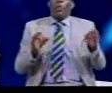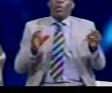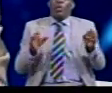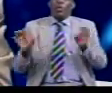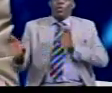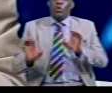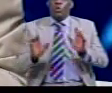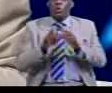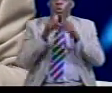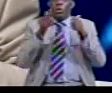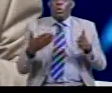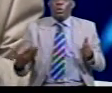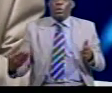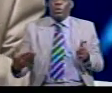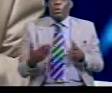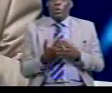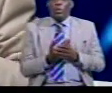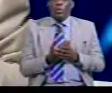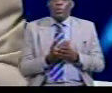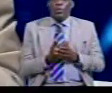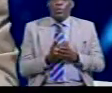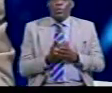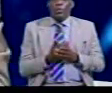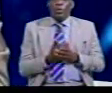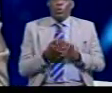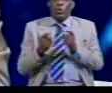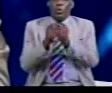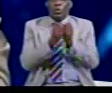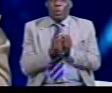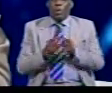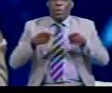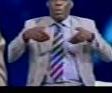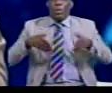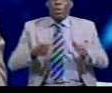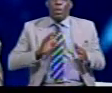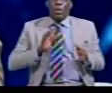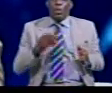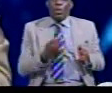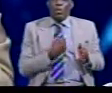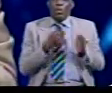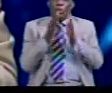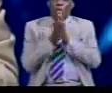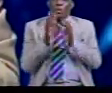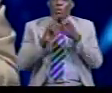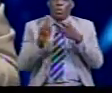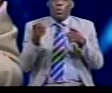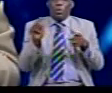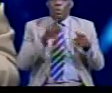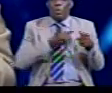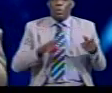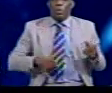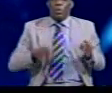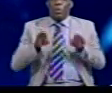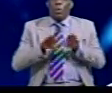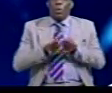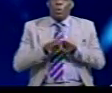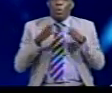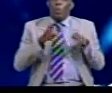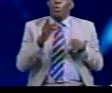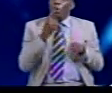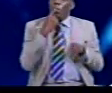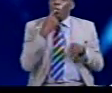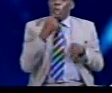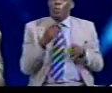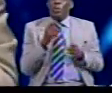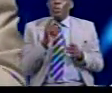Ensemble, prions le Seigneur. Together, let us pray unto the Lord. Ouvrons la bouche. Open your mouth. Ouvrons la bouche. Open your mouth. Ouvrons la bouche. Open